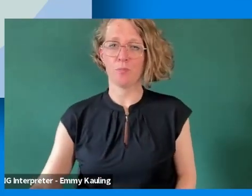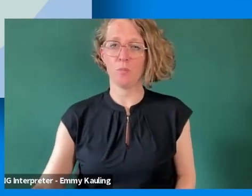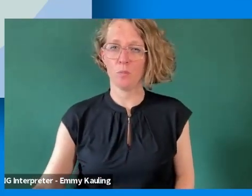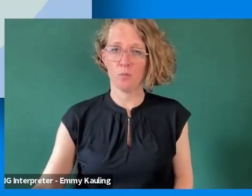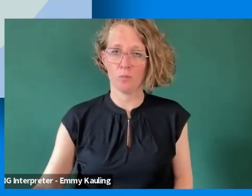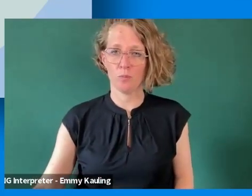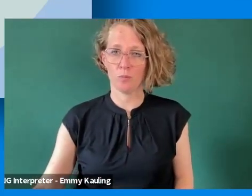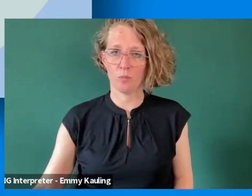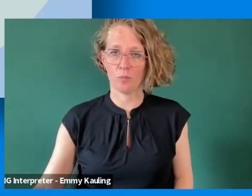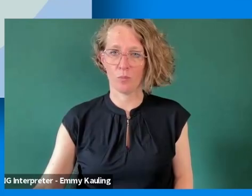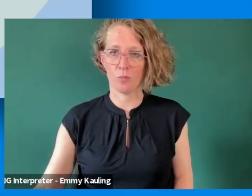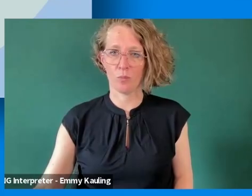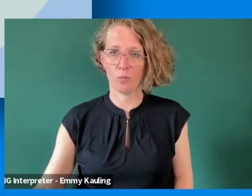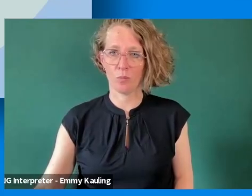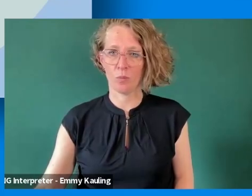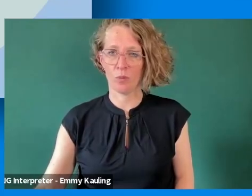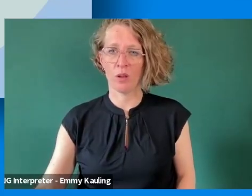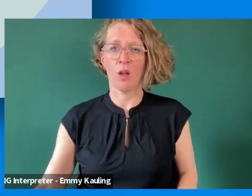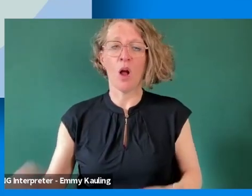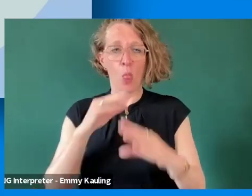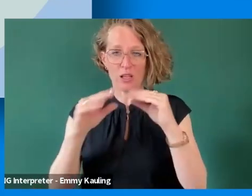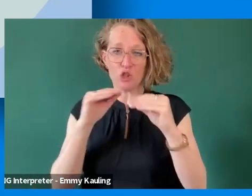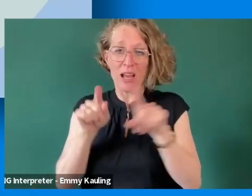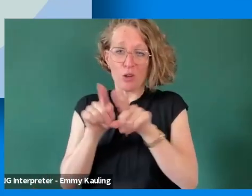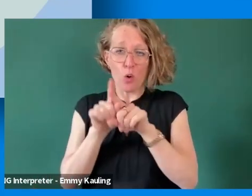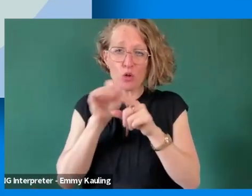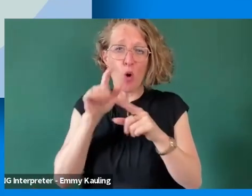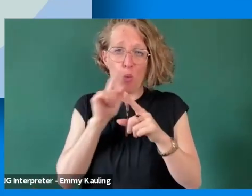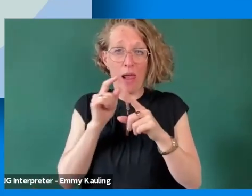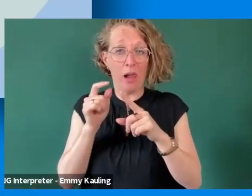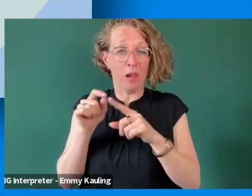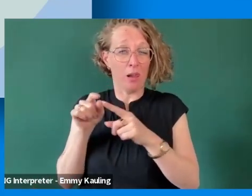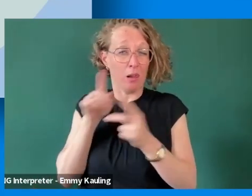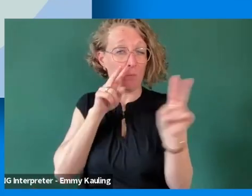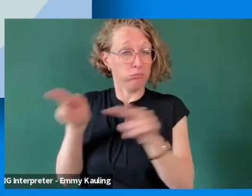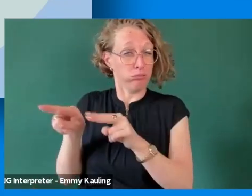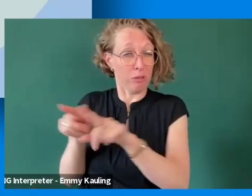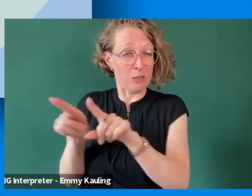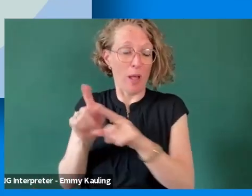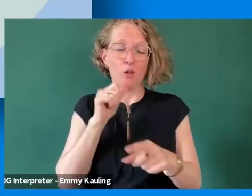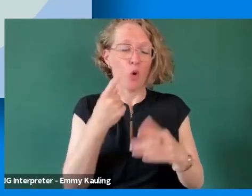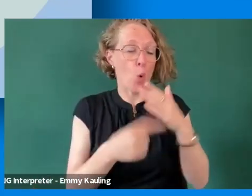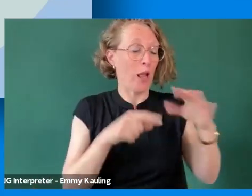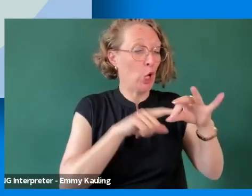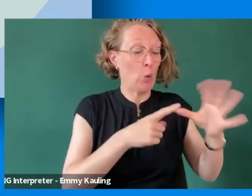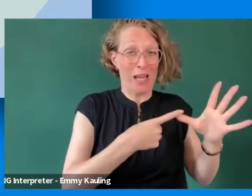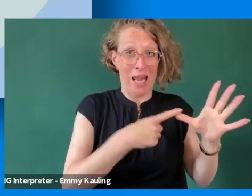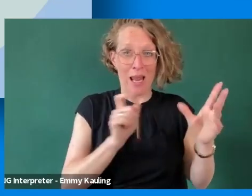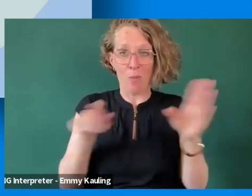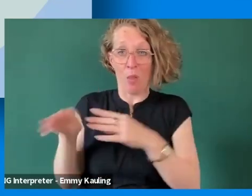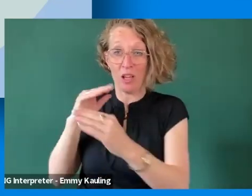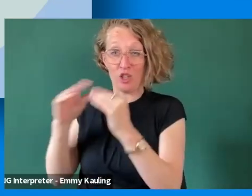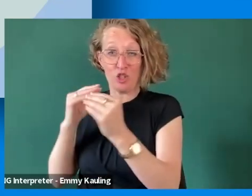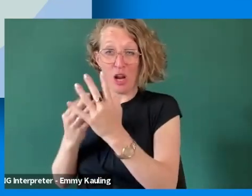I will pick up the questions in the chat, but I've just seen, Judith, your question in the chat facility rather than the Q&A. And so we are also talking